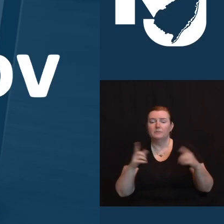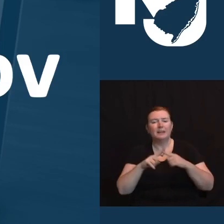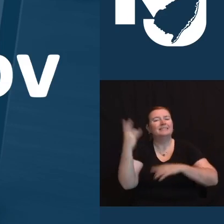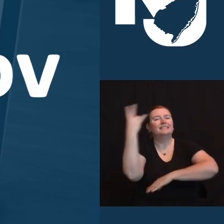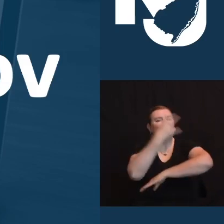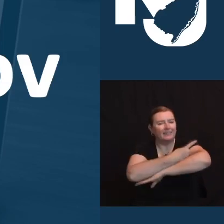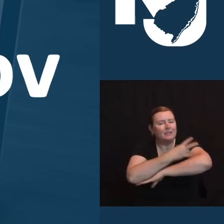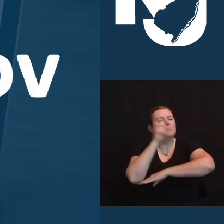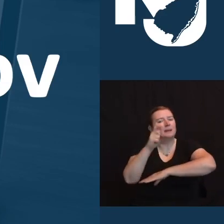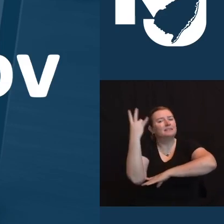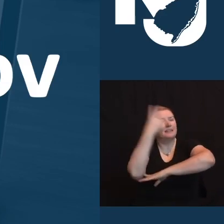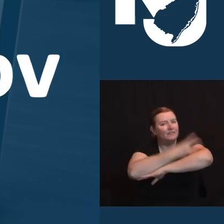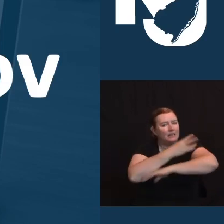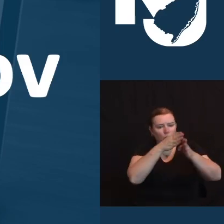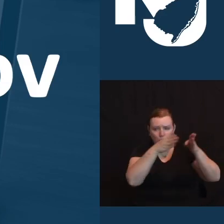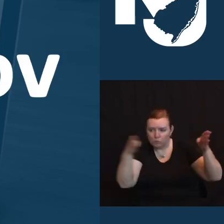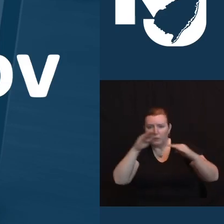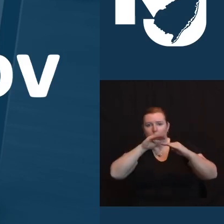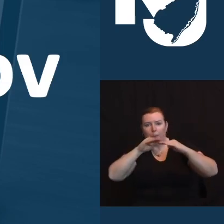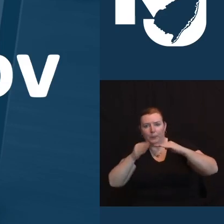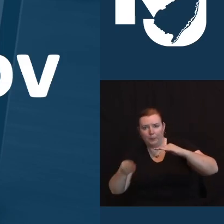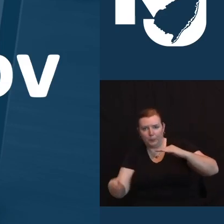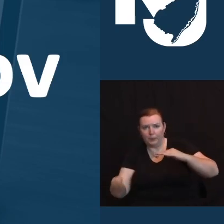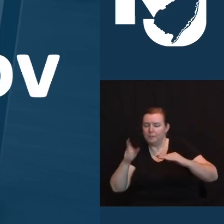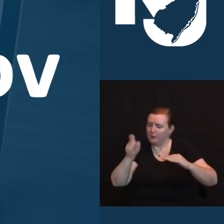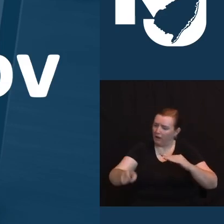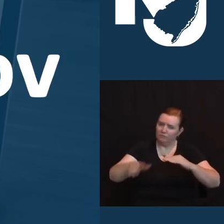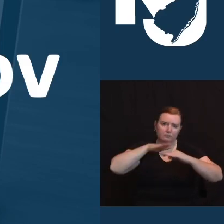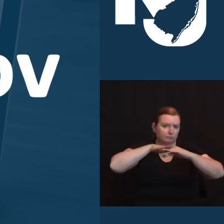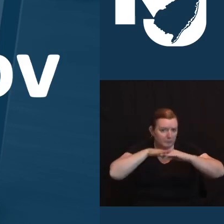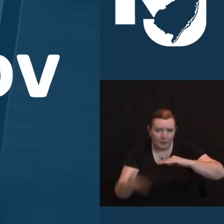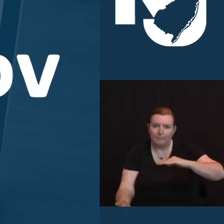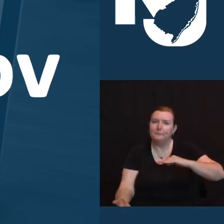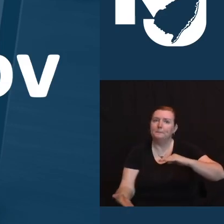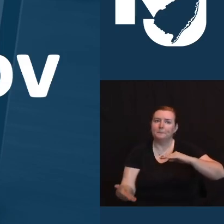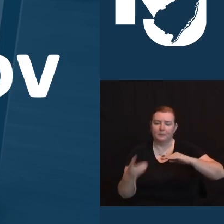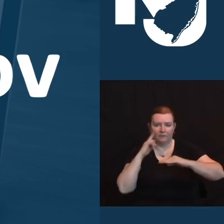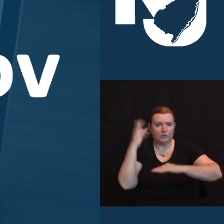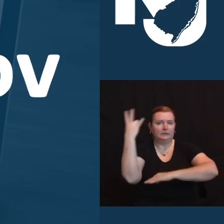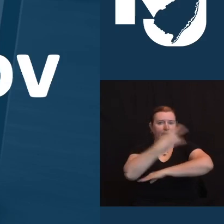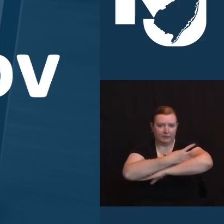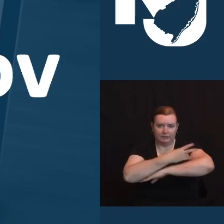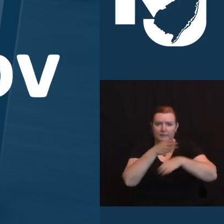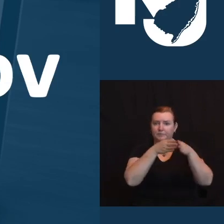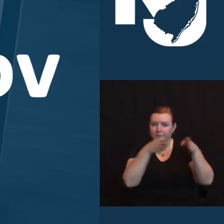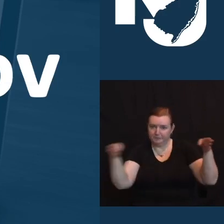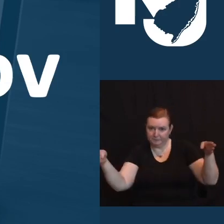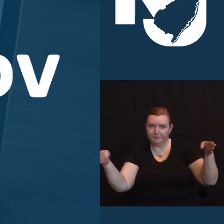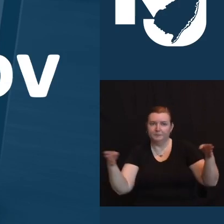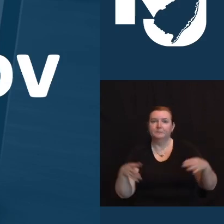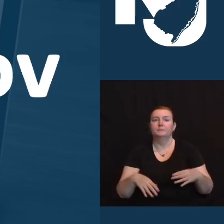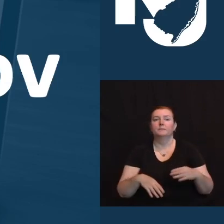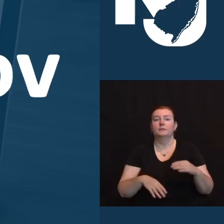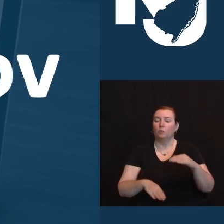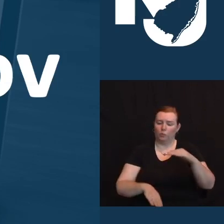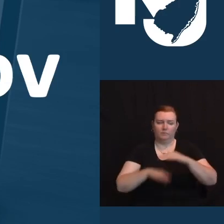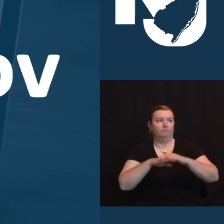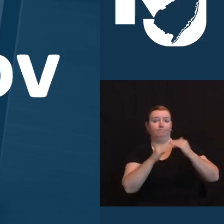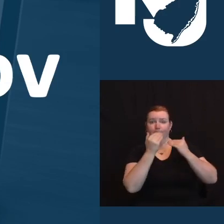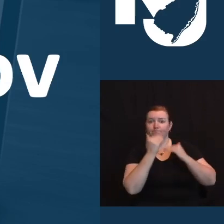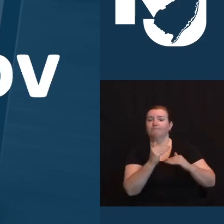and our rate of transmission drop appreciably over a sustained period of time, these restrictions will remain in place. And we expect